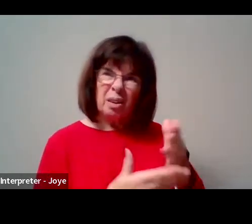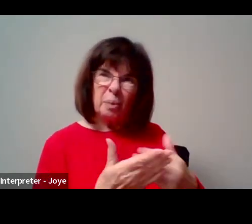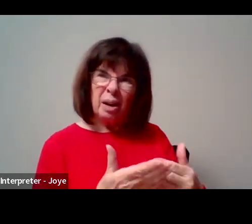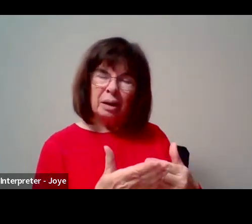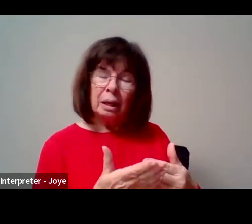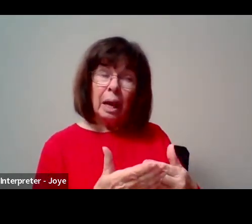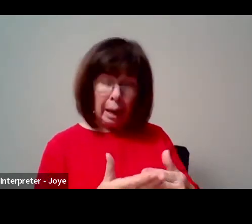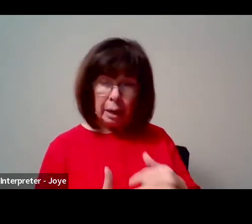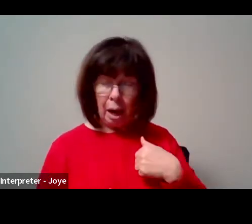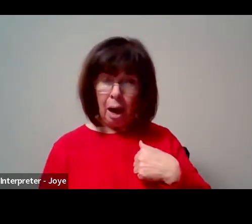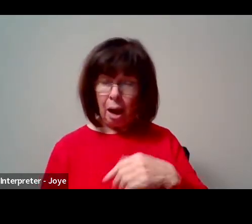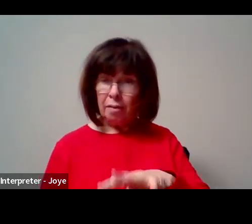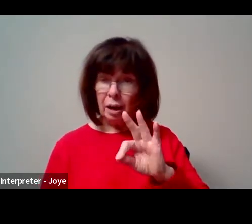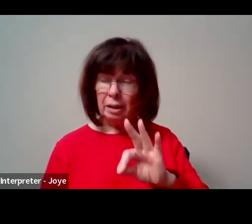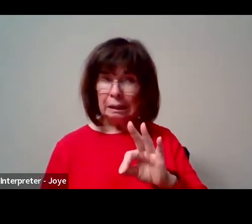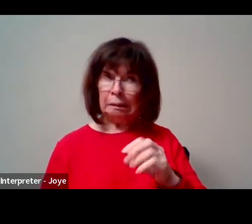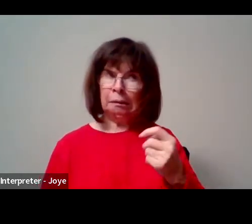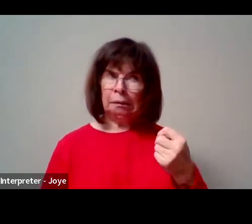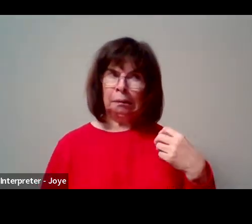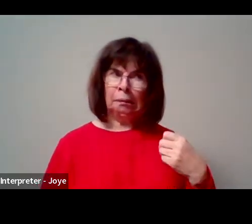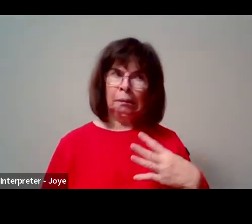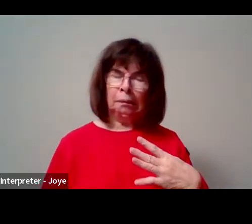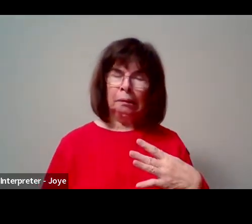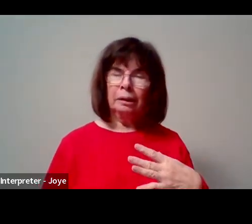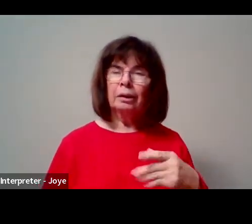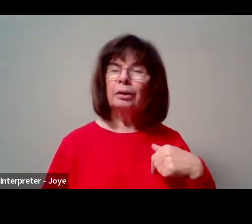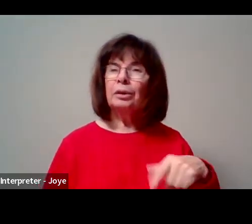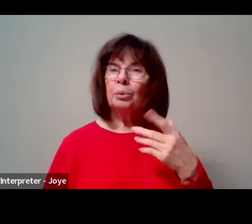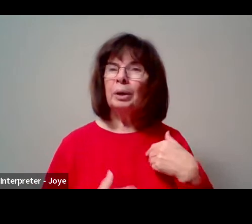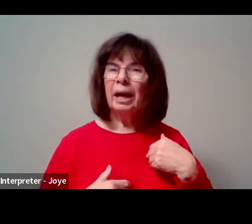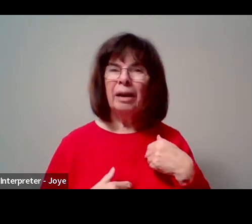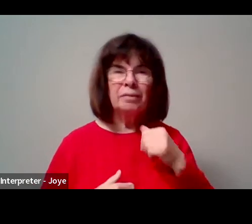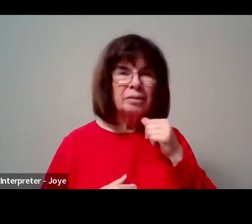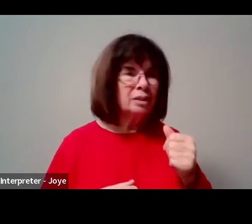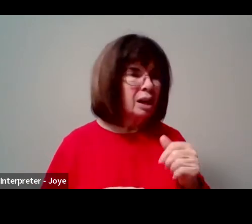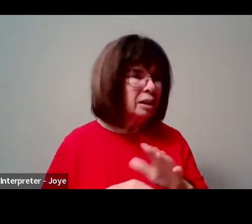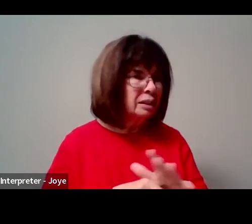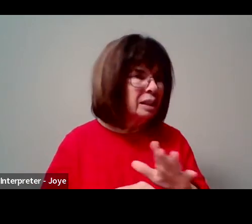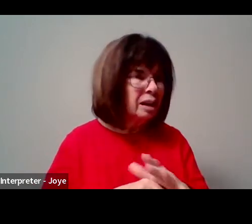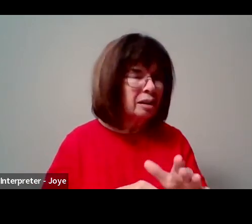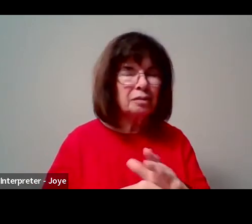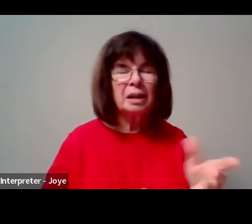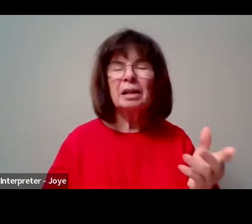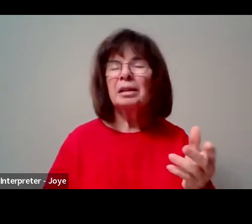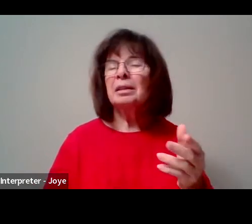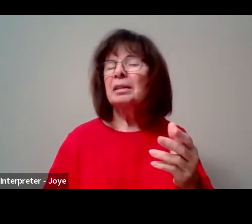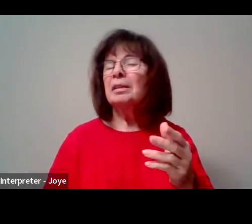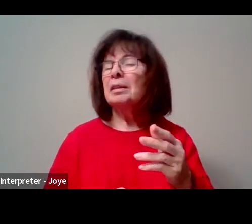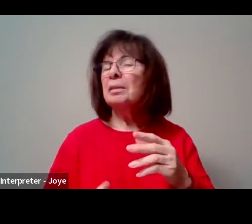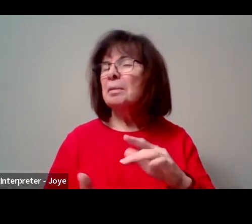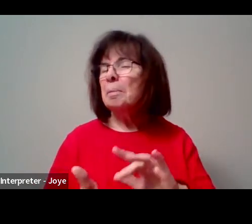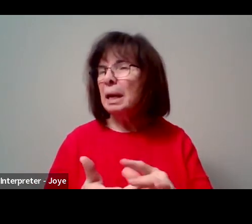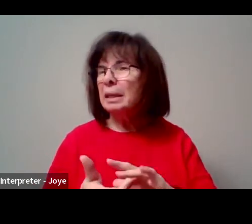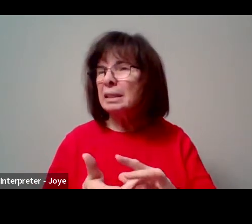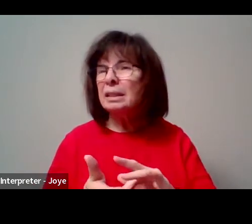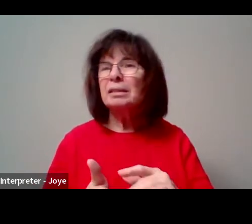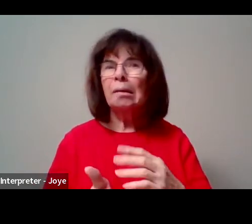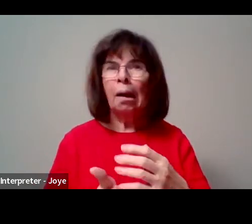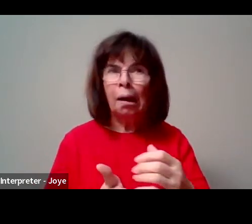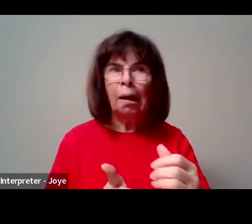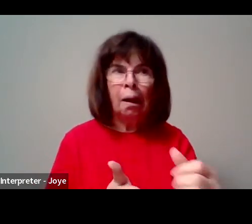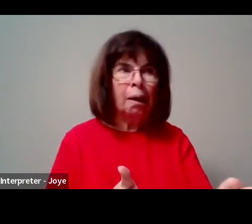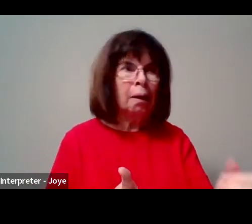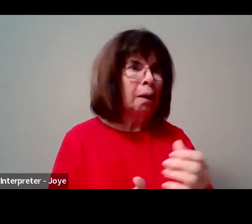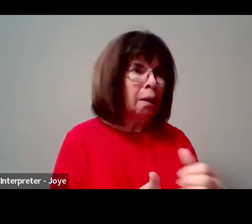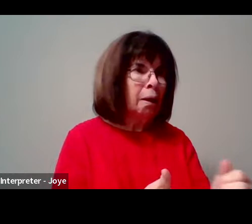do find it fairly terrifying that we're, having shortages of over-the-counter medications.